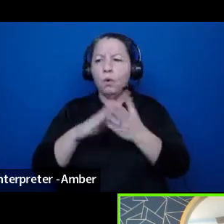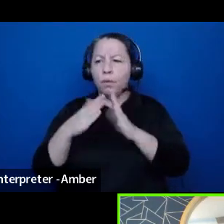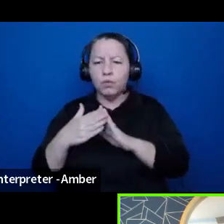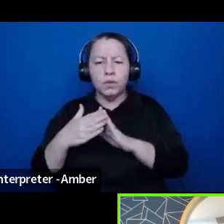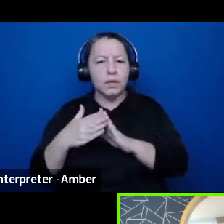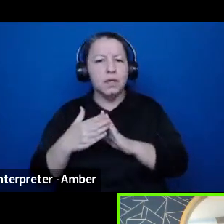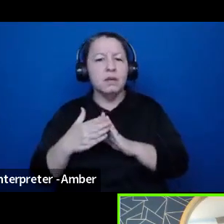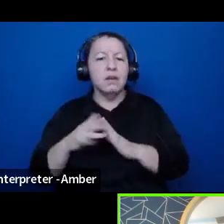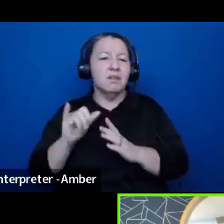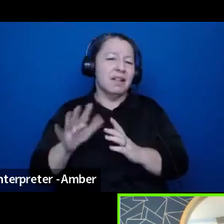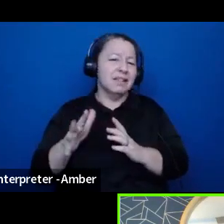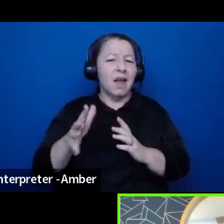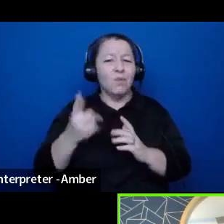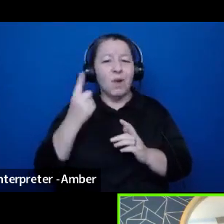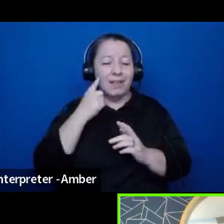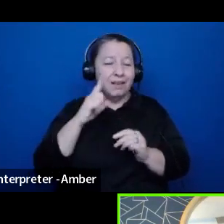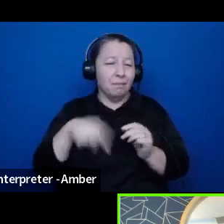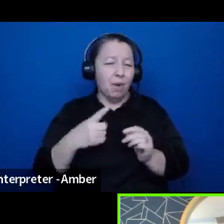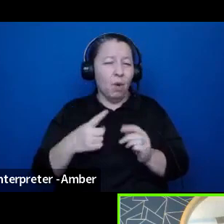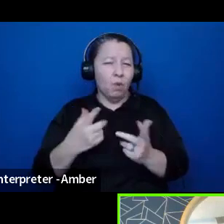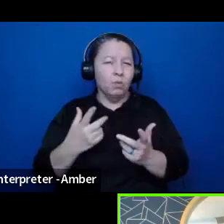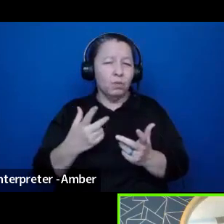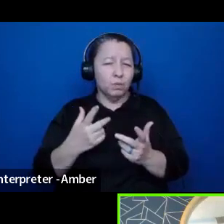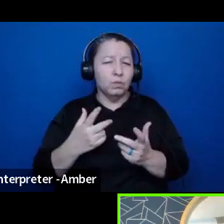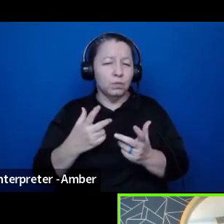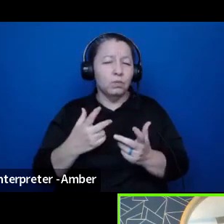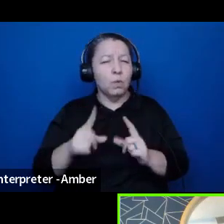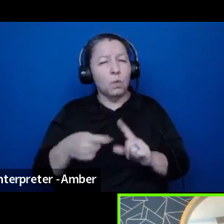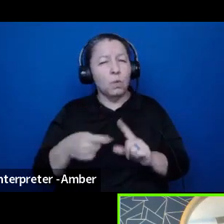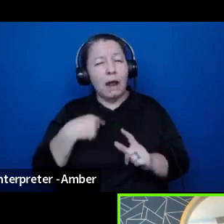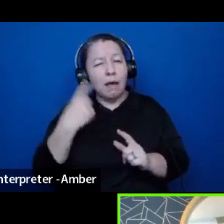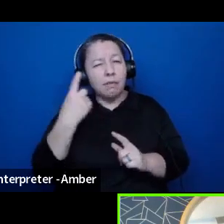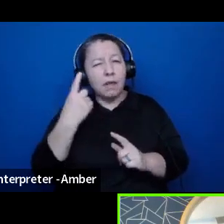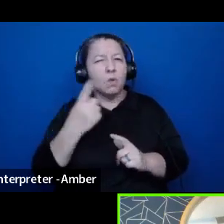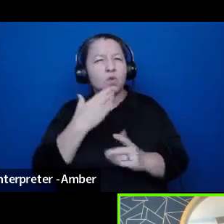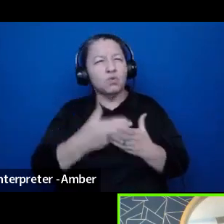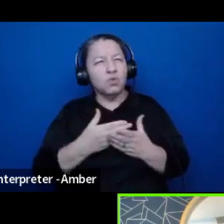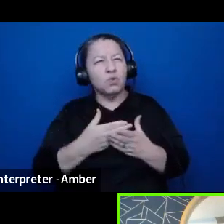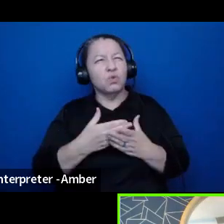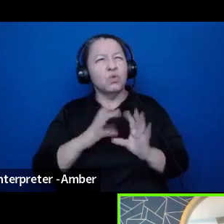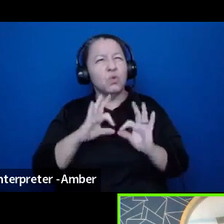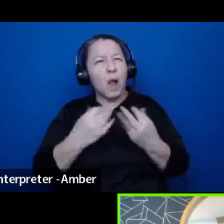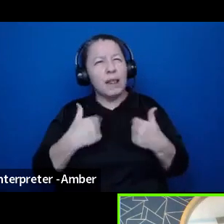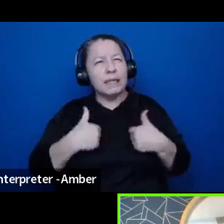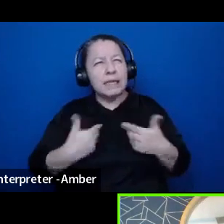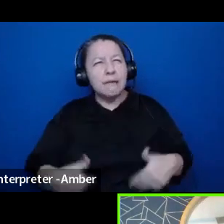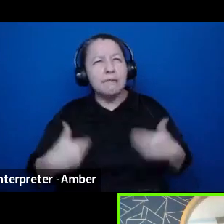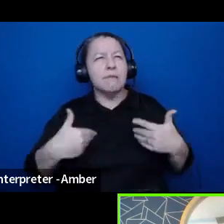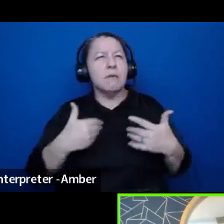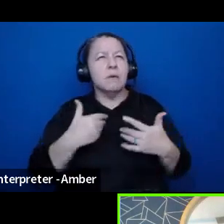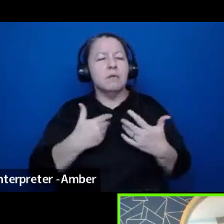does it mean to be a good relative. I don't know what you all think.